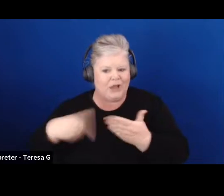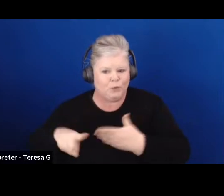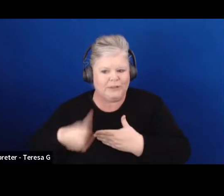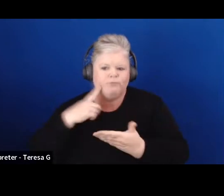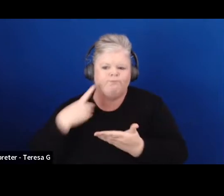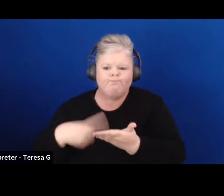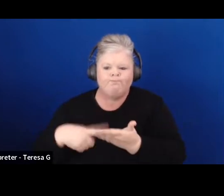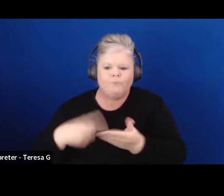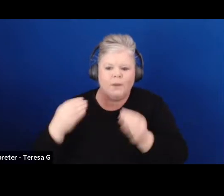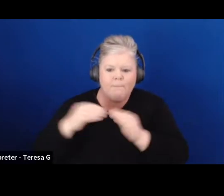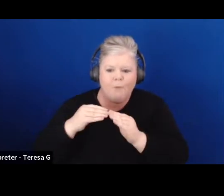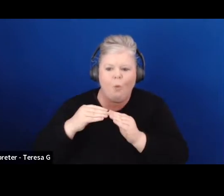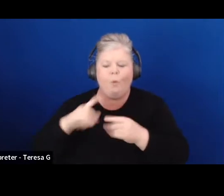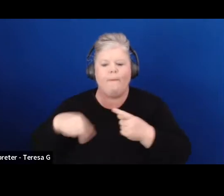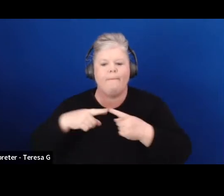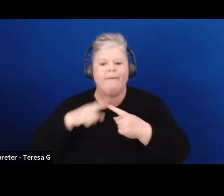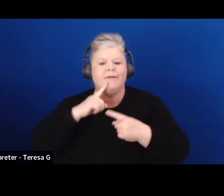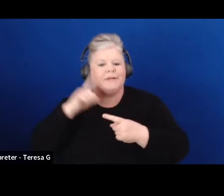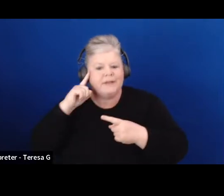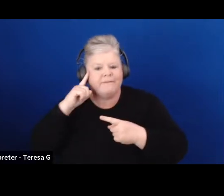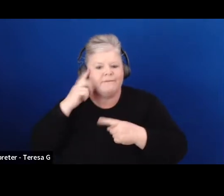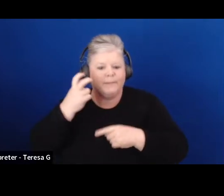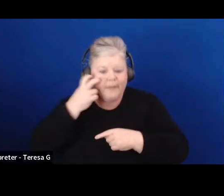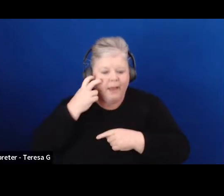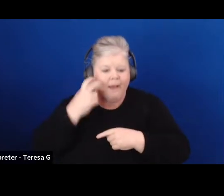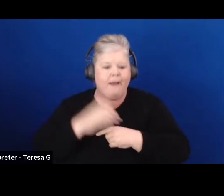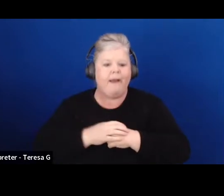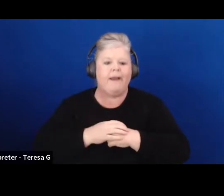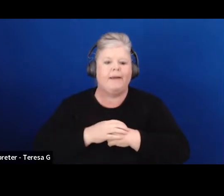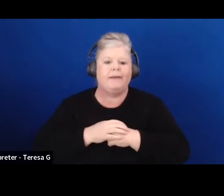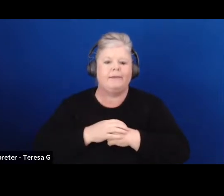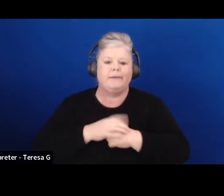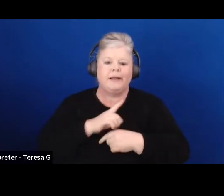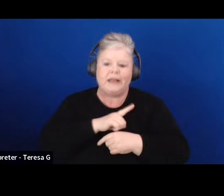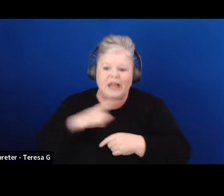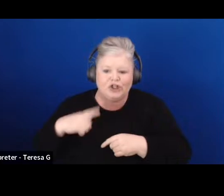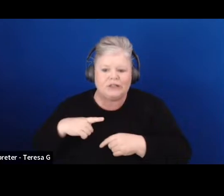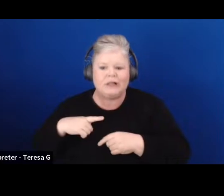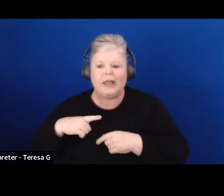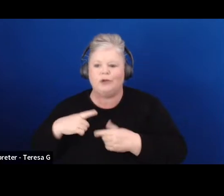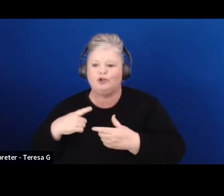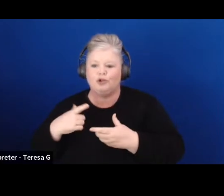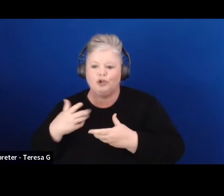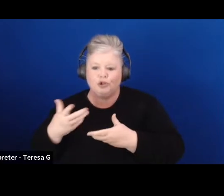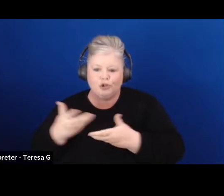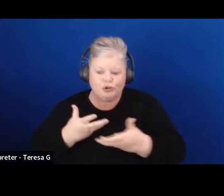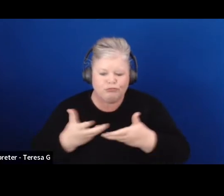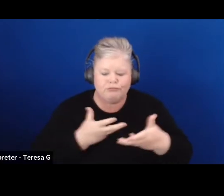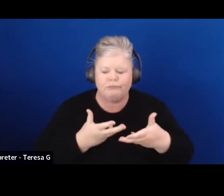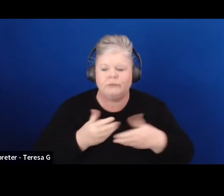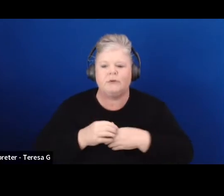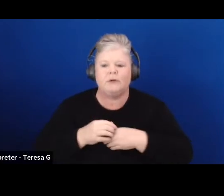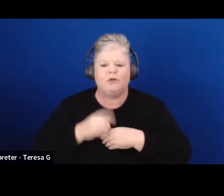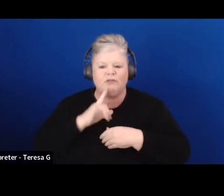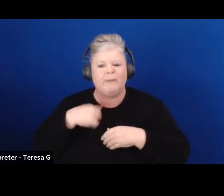about deafblind legislative strategies and activities, and I look forward to this.